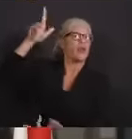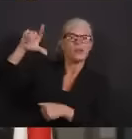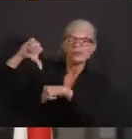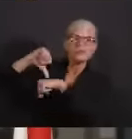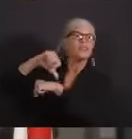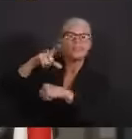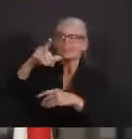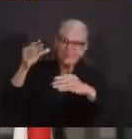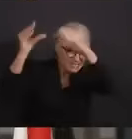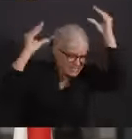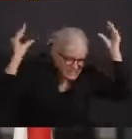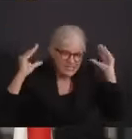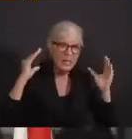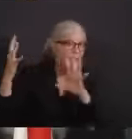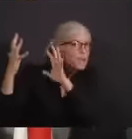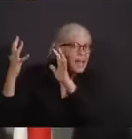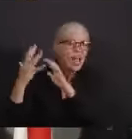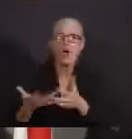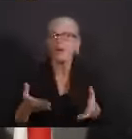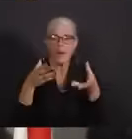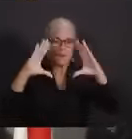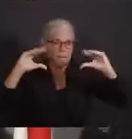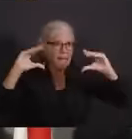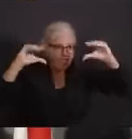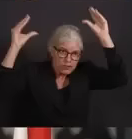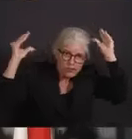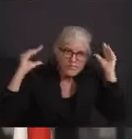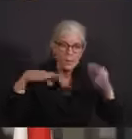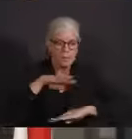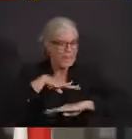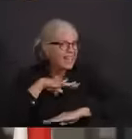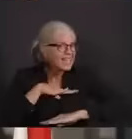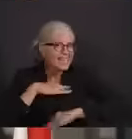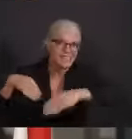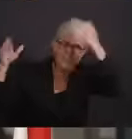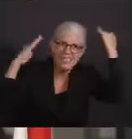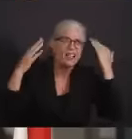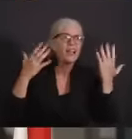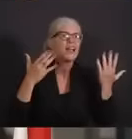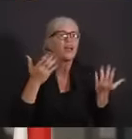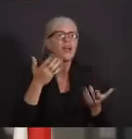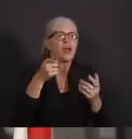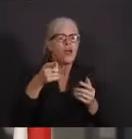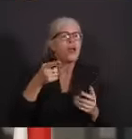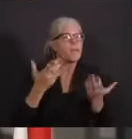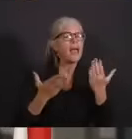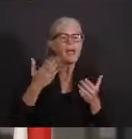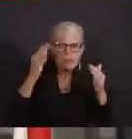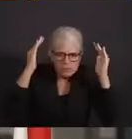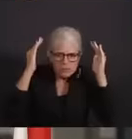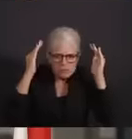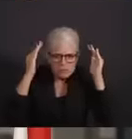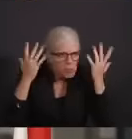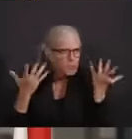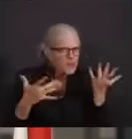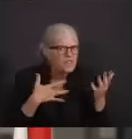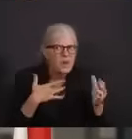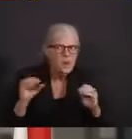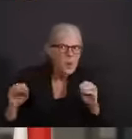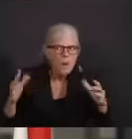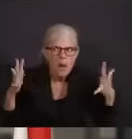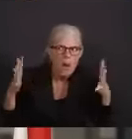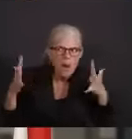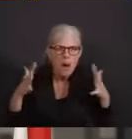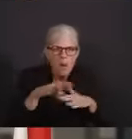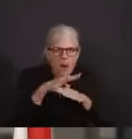heavy coats, blankets on top of you. There may be a point where you think the storm is over. If it goes from absolutely nothing or absolutely